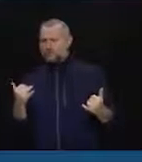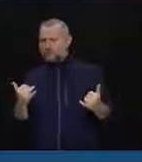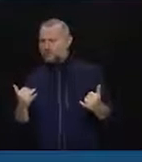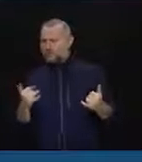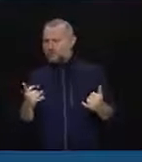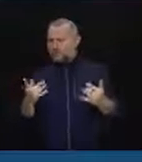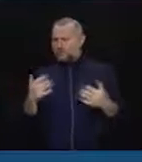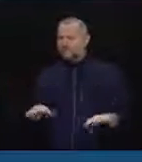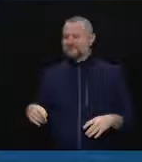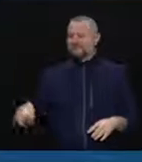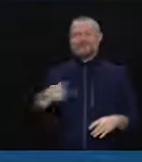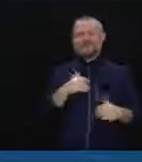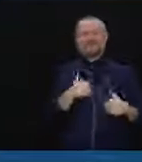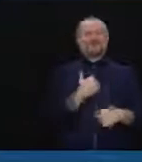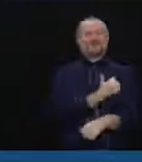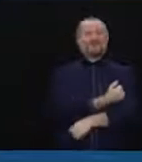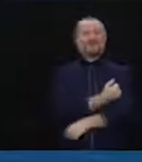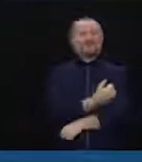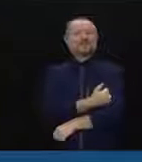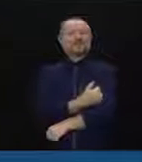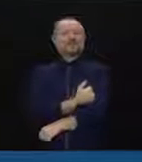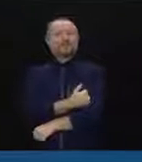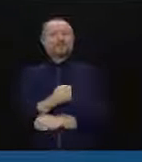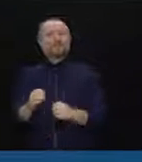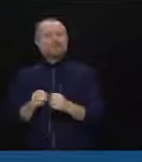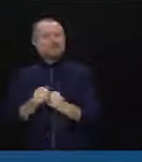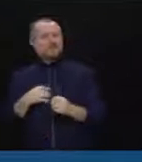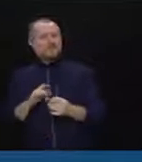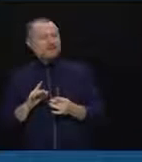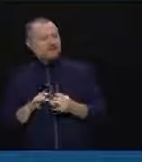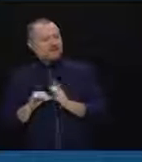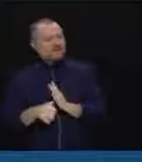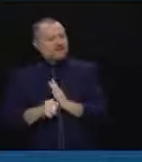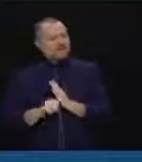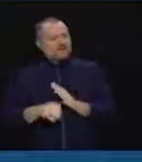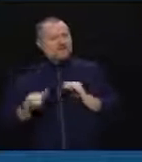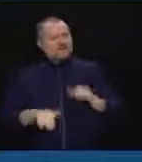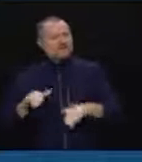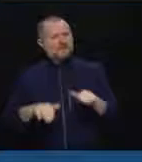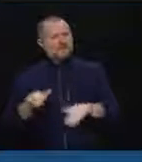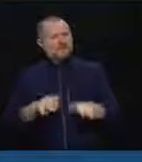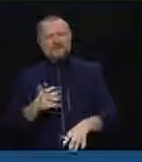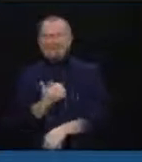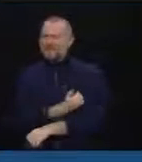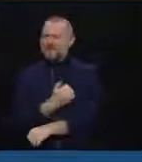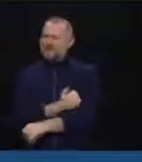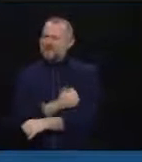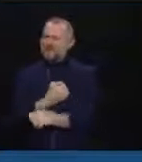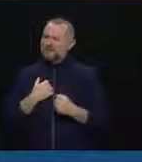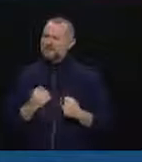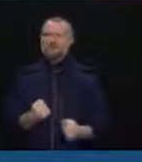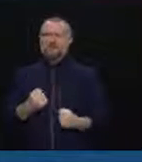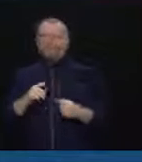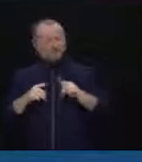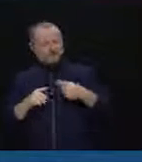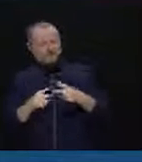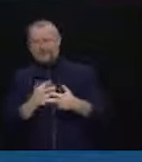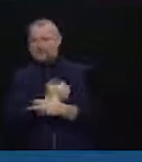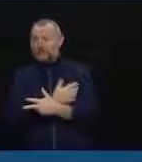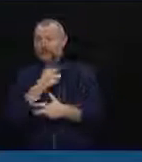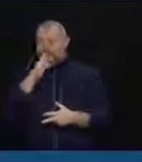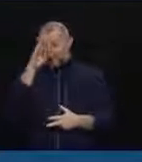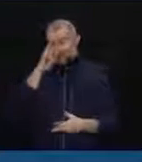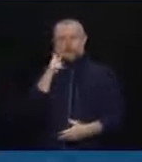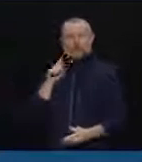you get vaccinated, if you get boosted, your chance of being seriously ill enough to go to a hospital is dramatically reduced. This is what this bears out